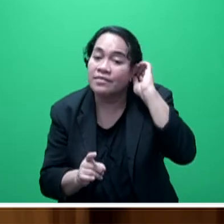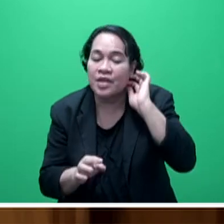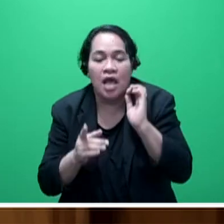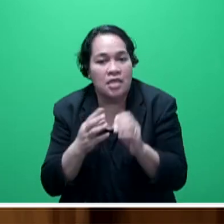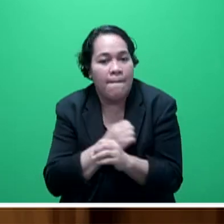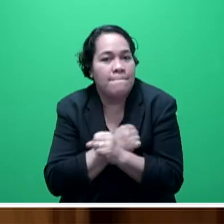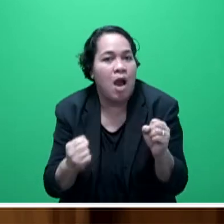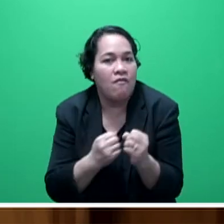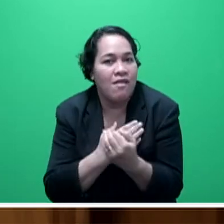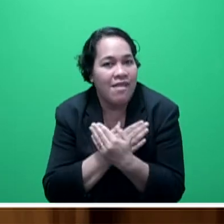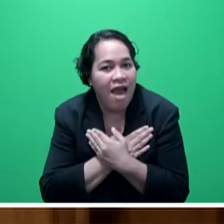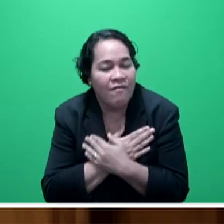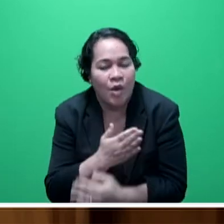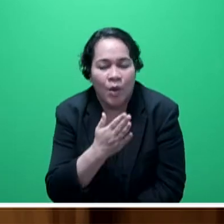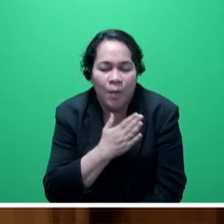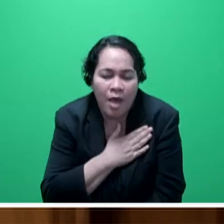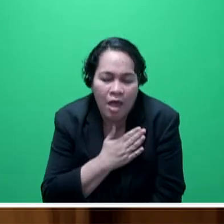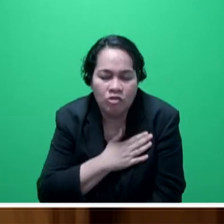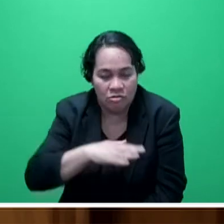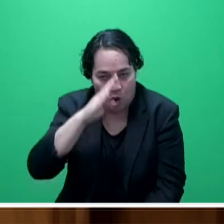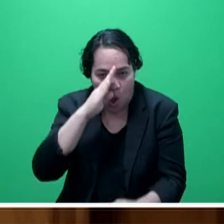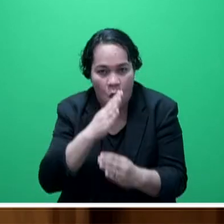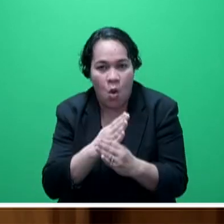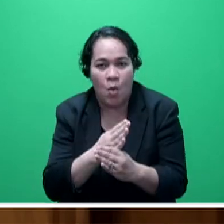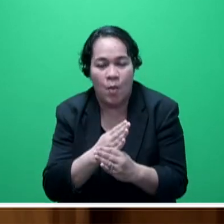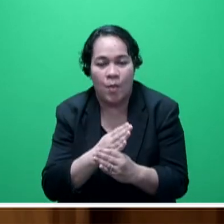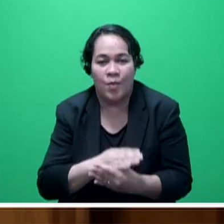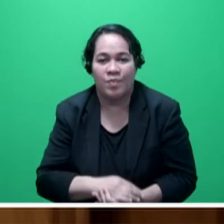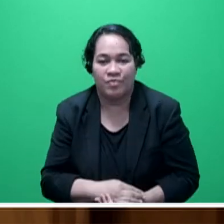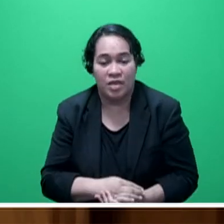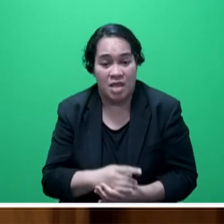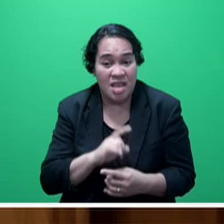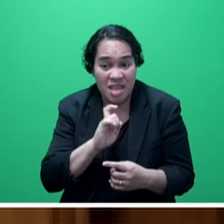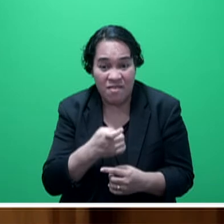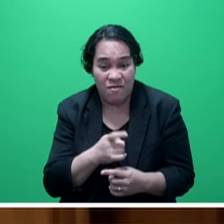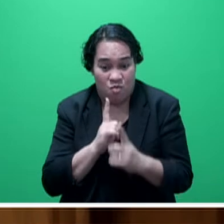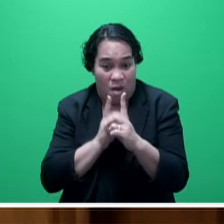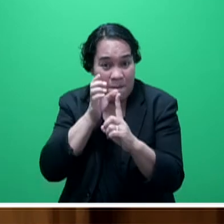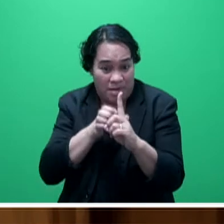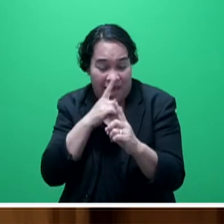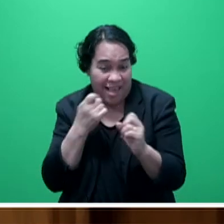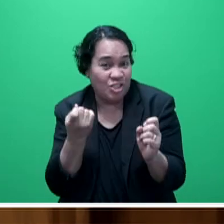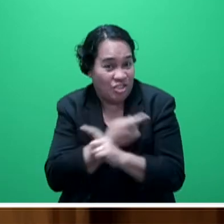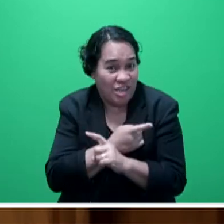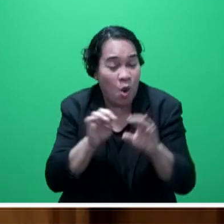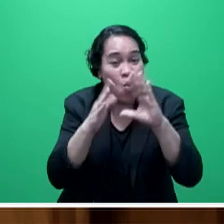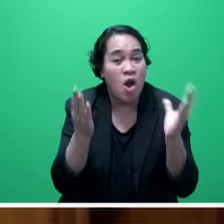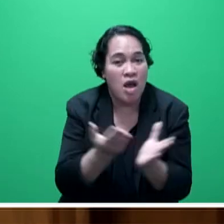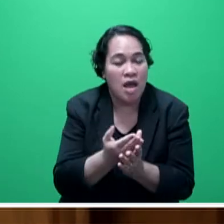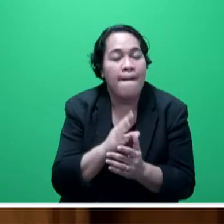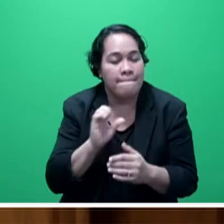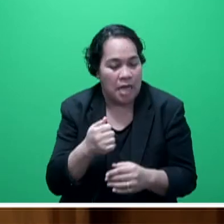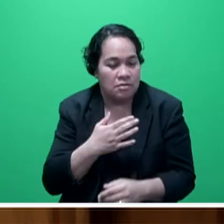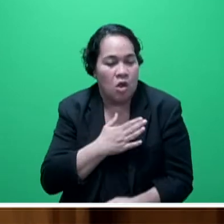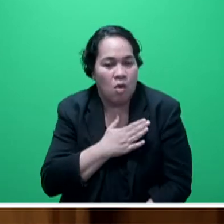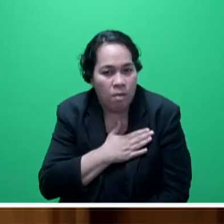love, compassion, and hope. If one person can change the world, it is by being compassionate